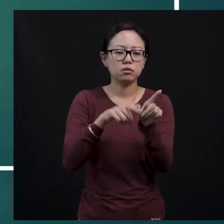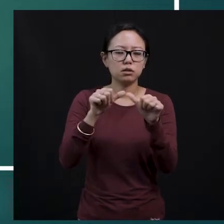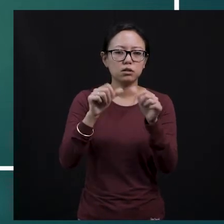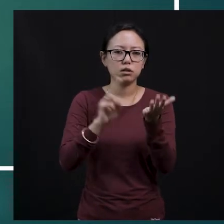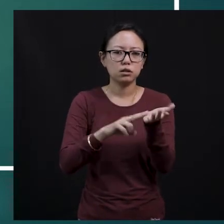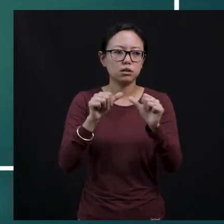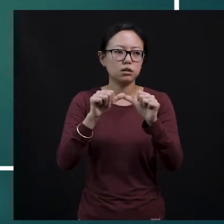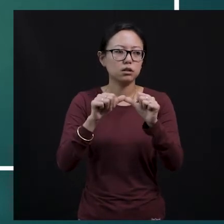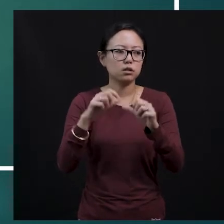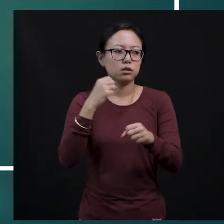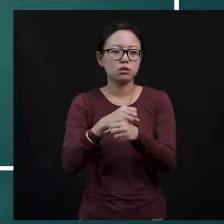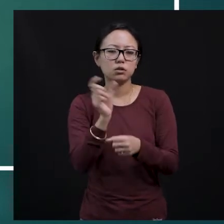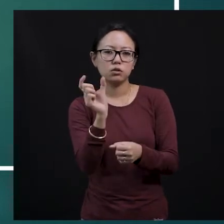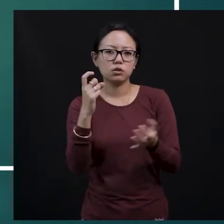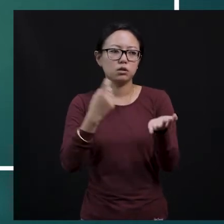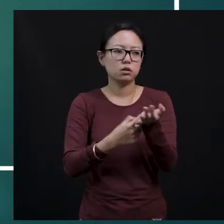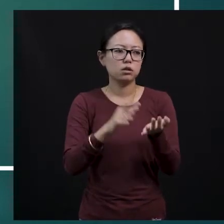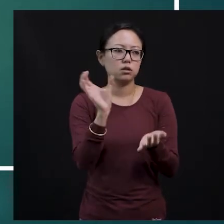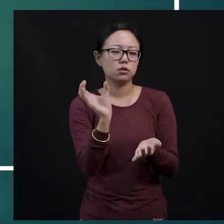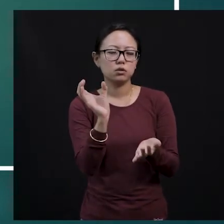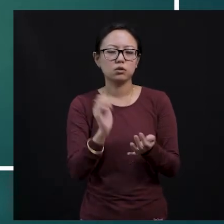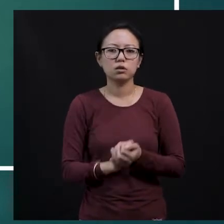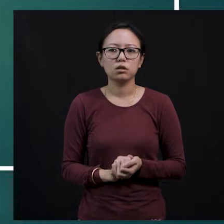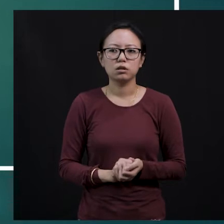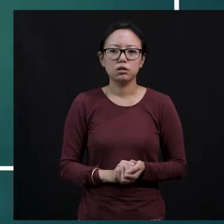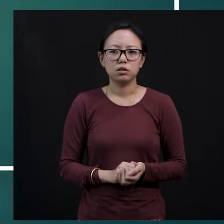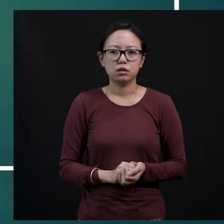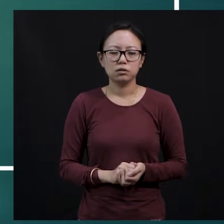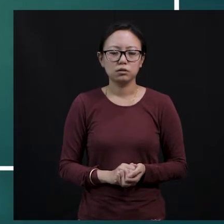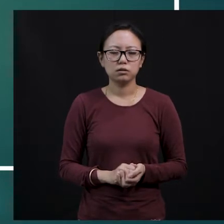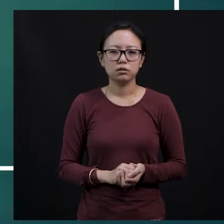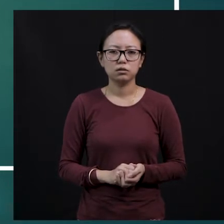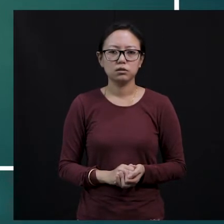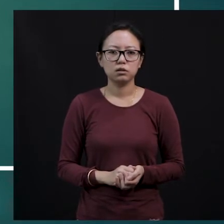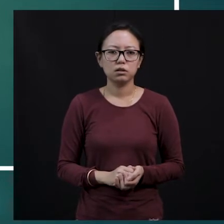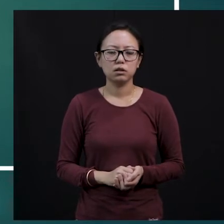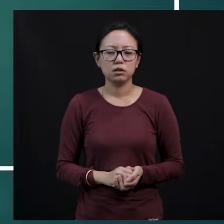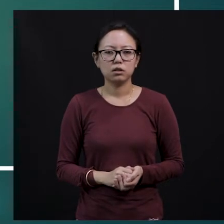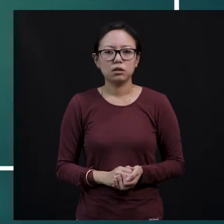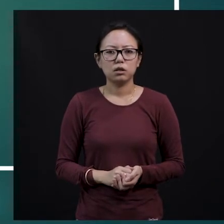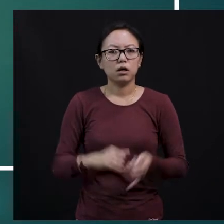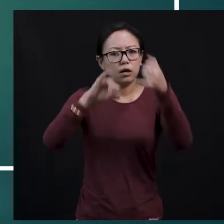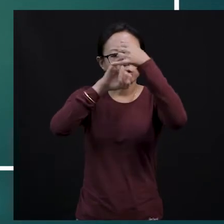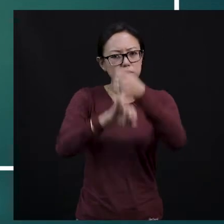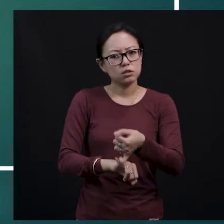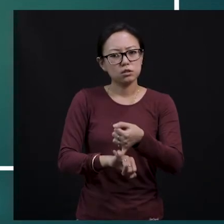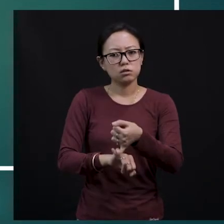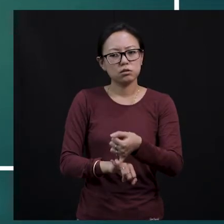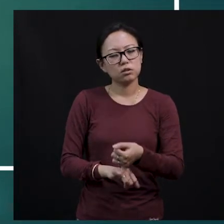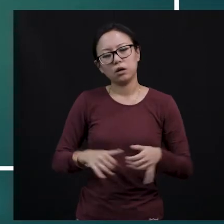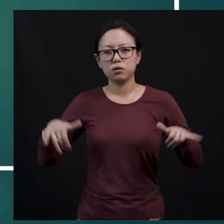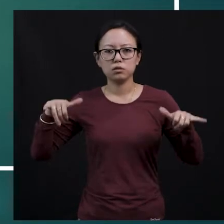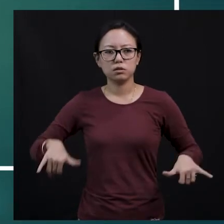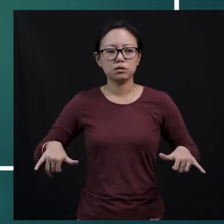India, and he was a contemporary of Mahatma Gandhi, but he belonged to Kerala. Contemporary means